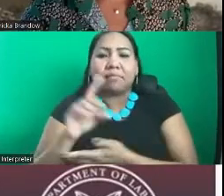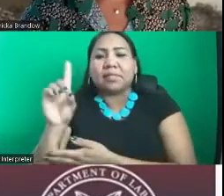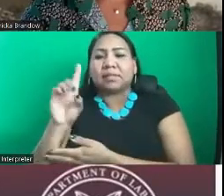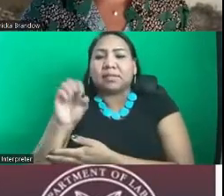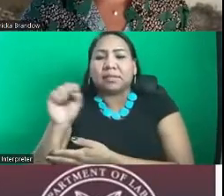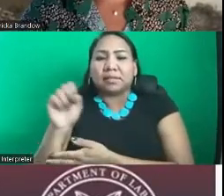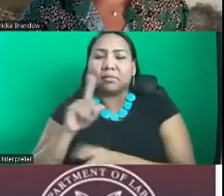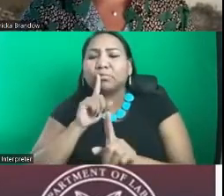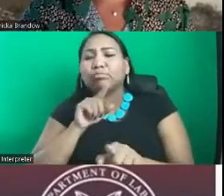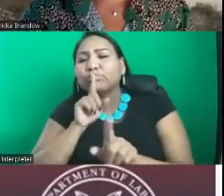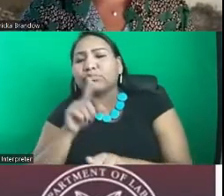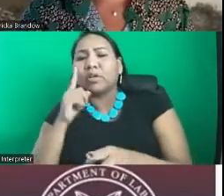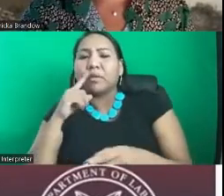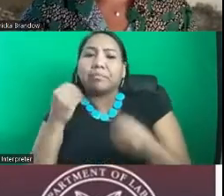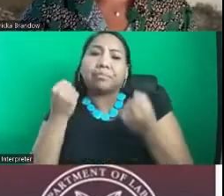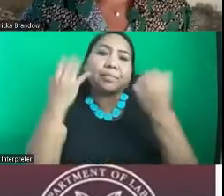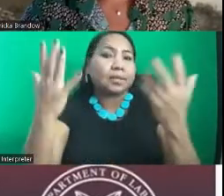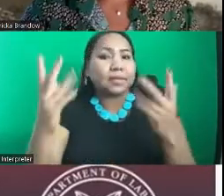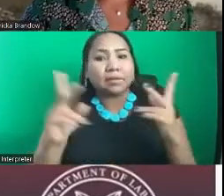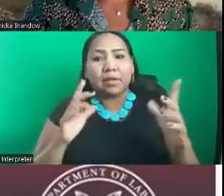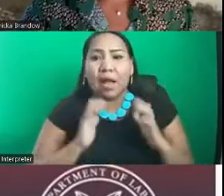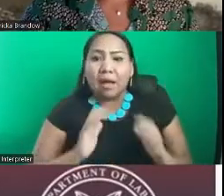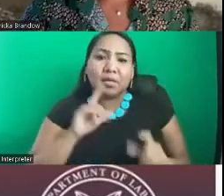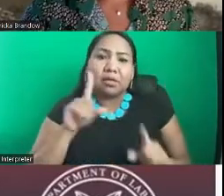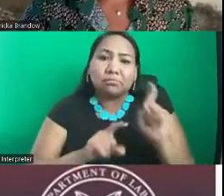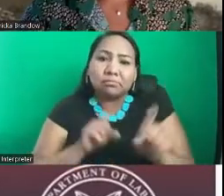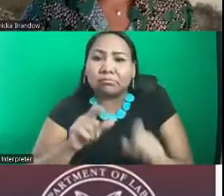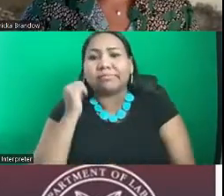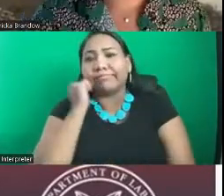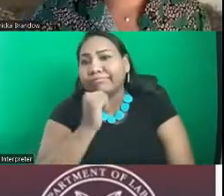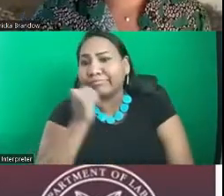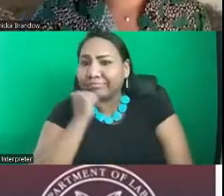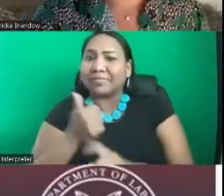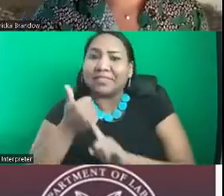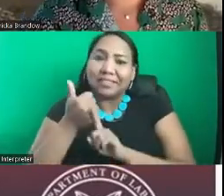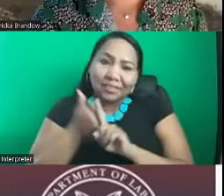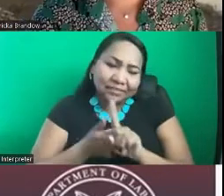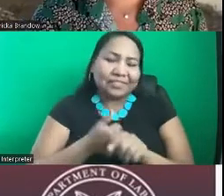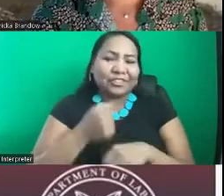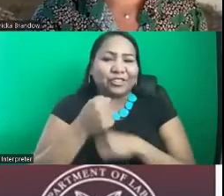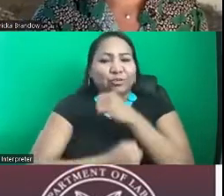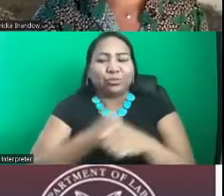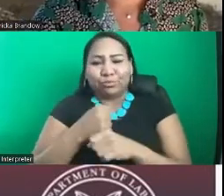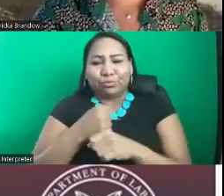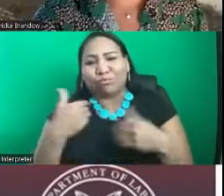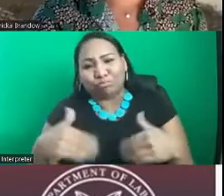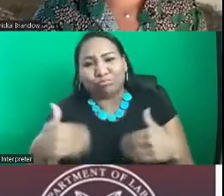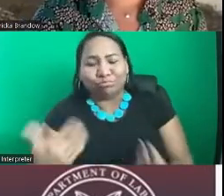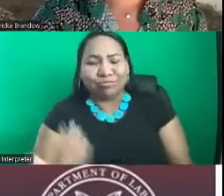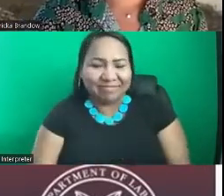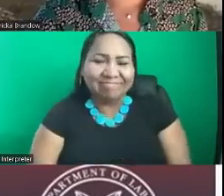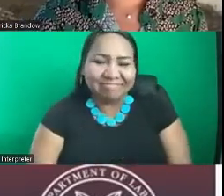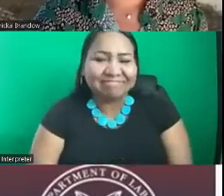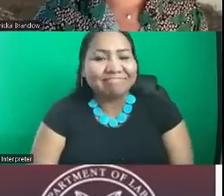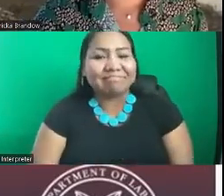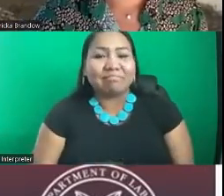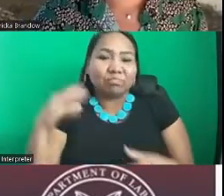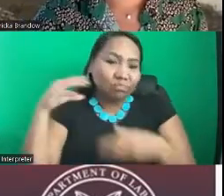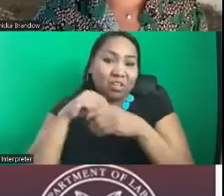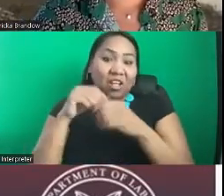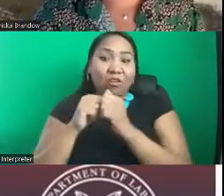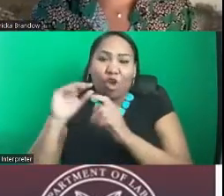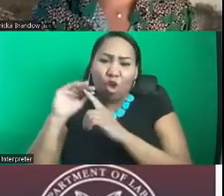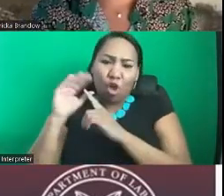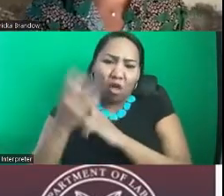customer inquiries each year. Teresa also serves on the DOL's Diversity, Equity, Inclusion, Accessibility Board as